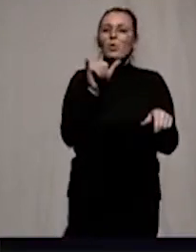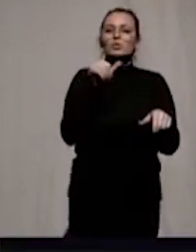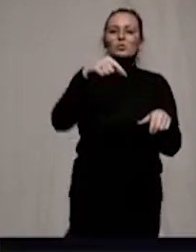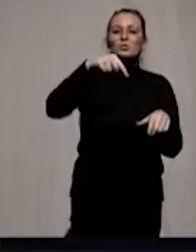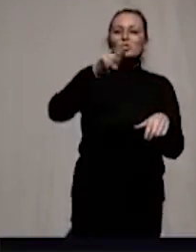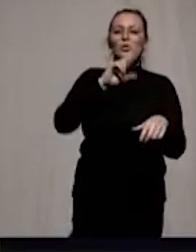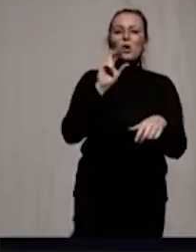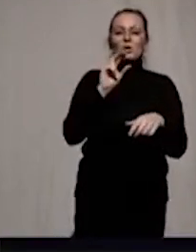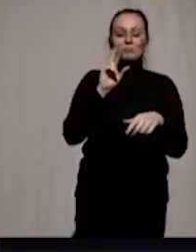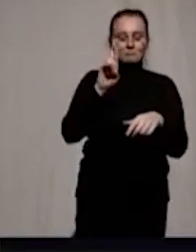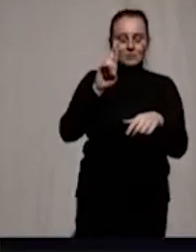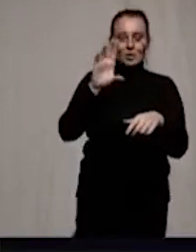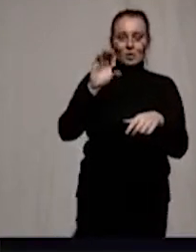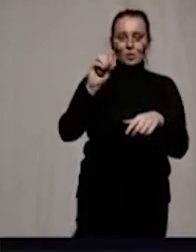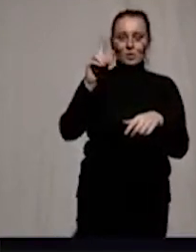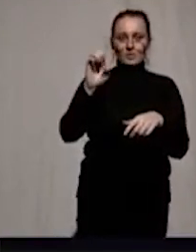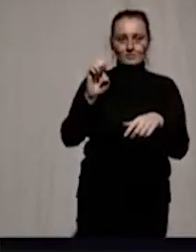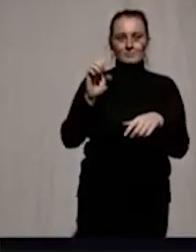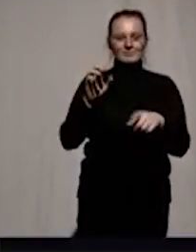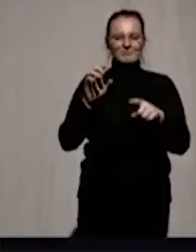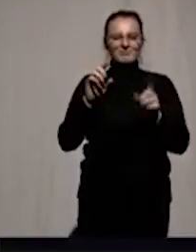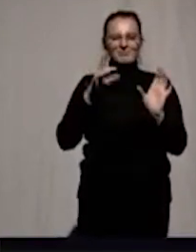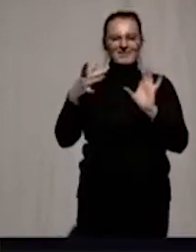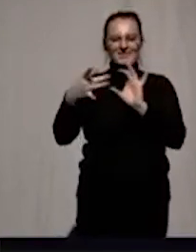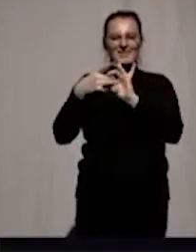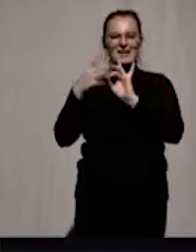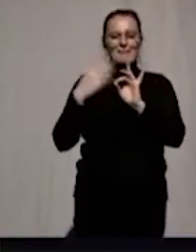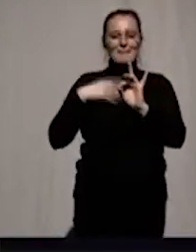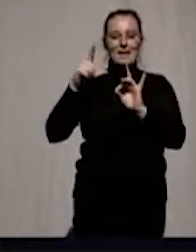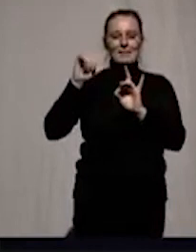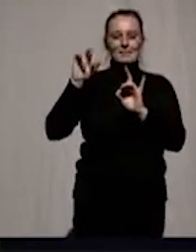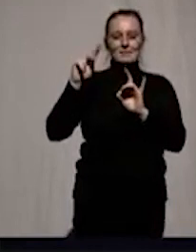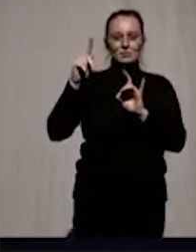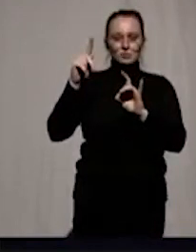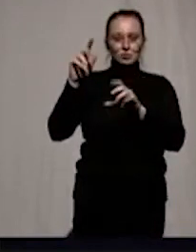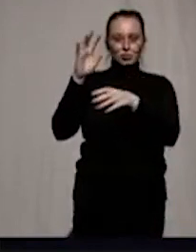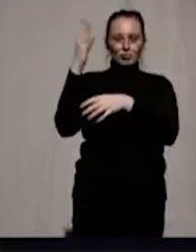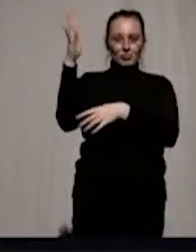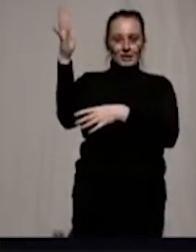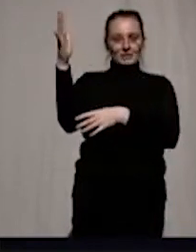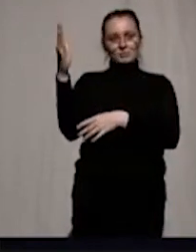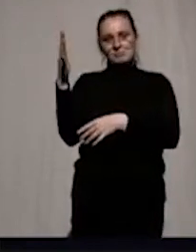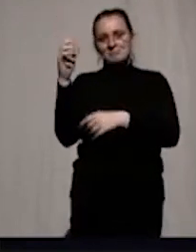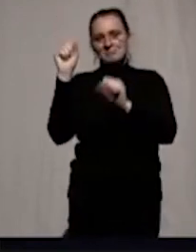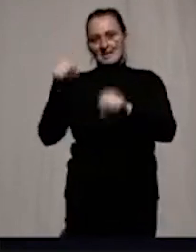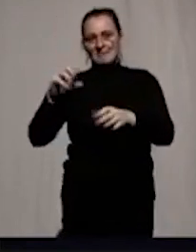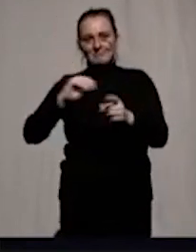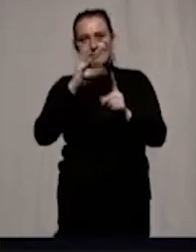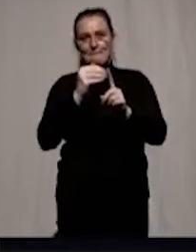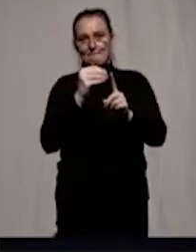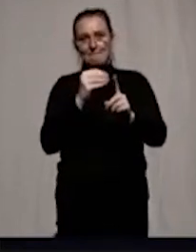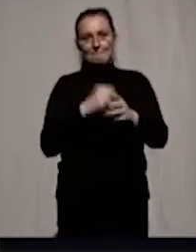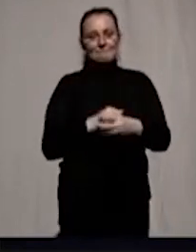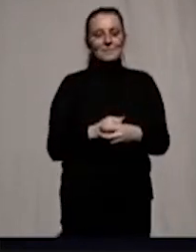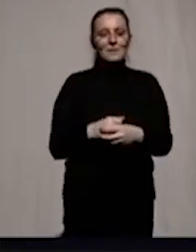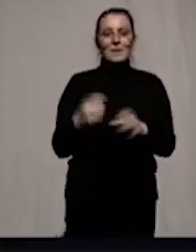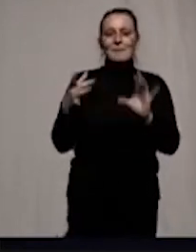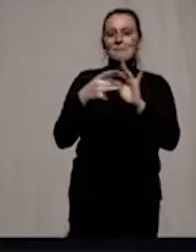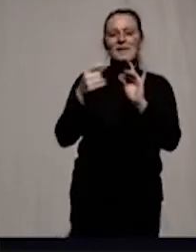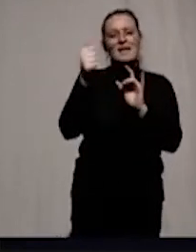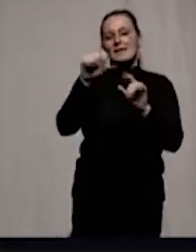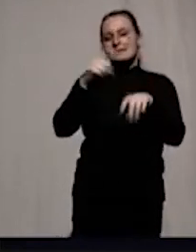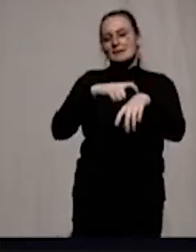link tree. So if you guys end up grabbing your phones on you before I leave, then take a Snapchat of that. Message me anytime. I'm most active